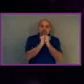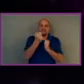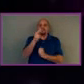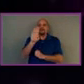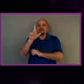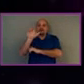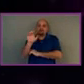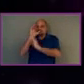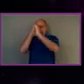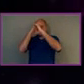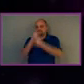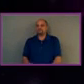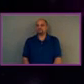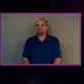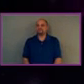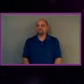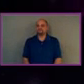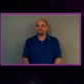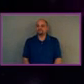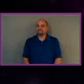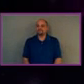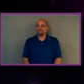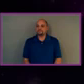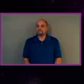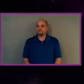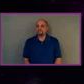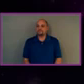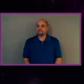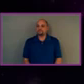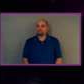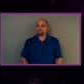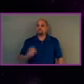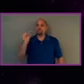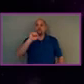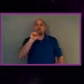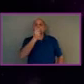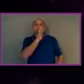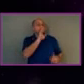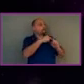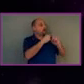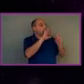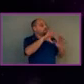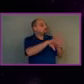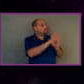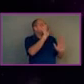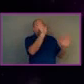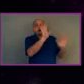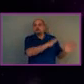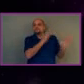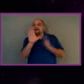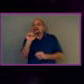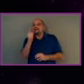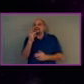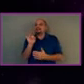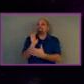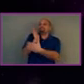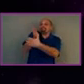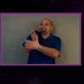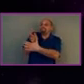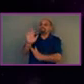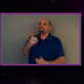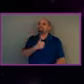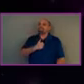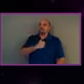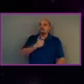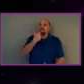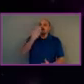Telescope. So Yes, on the and topic of discoveries, oh, sorry, I continue. just wanted to add about